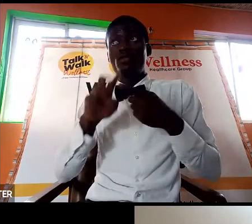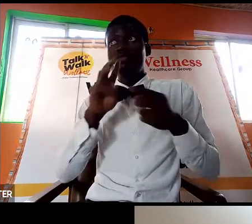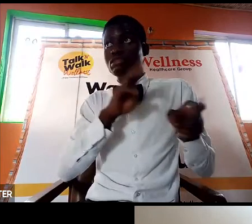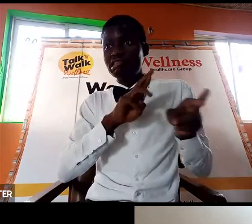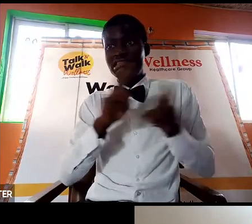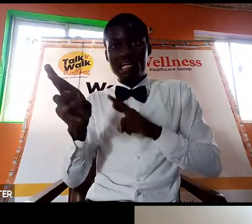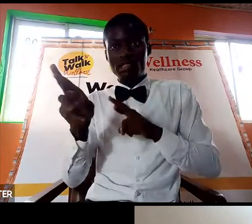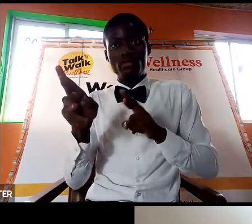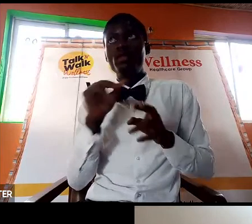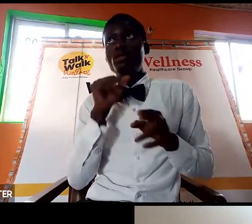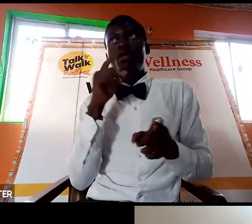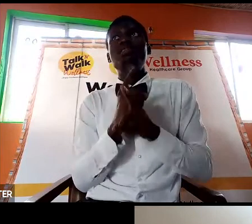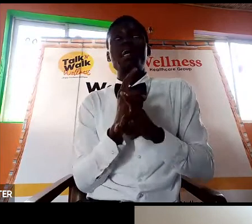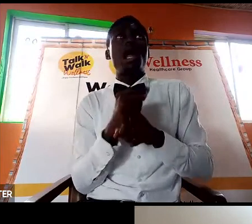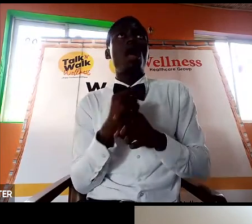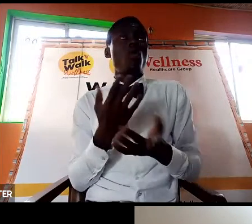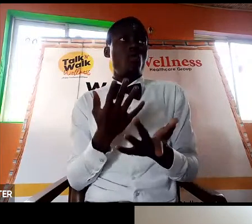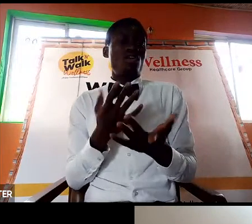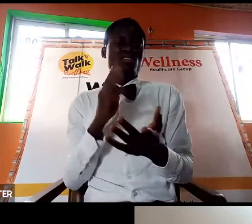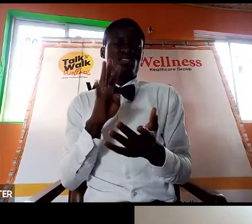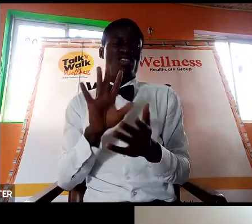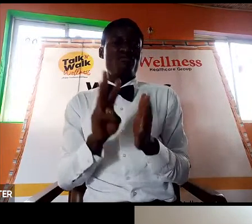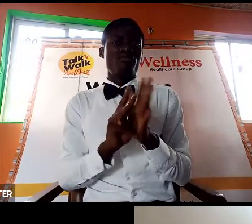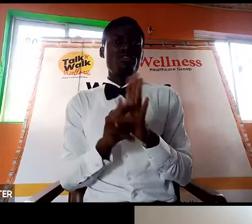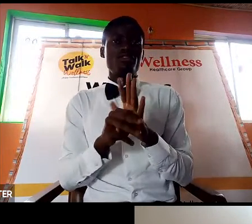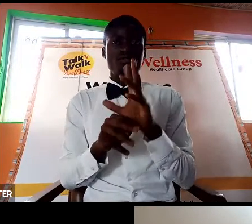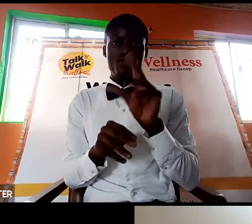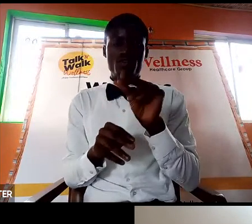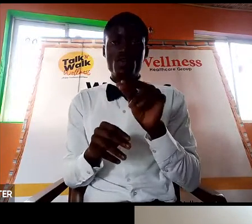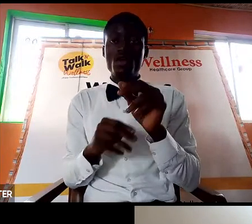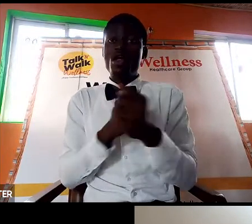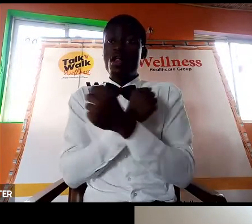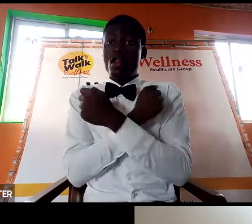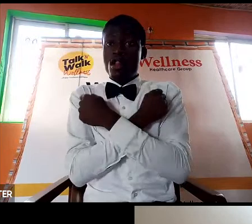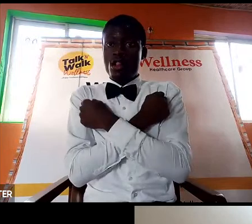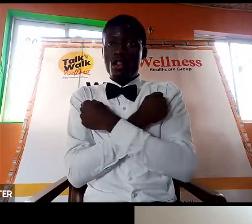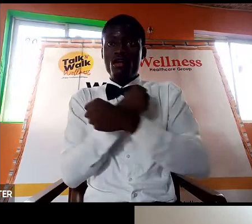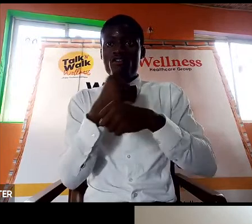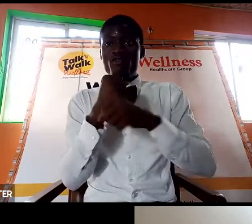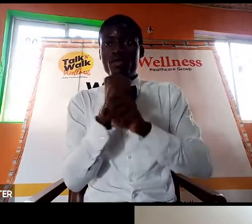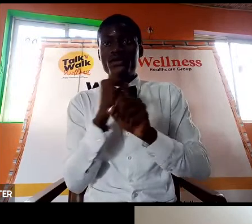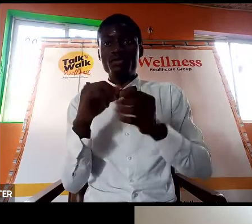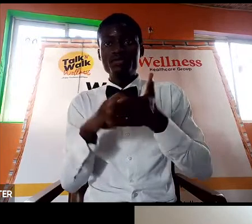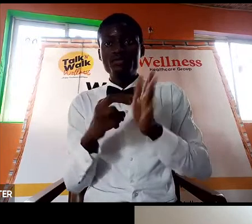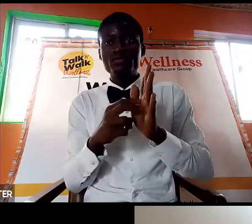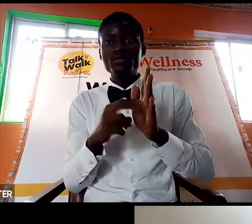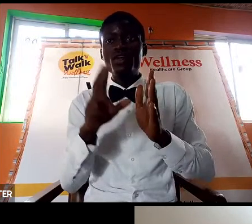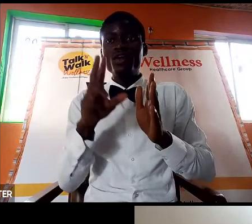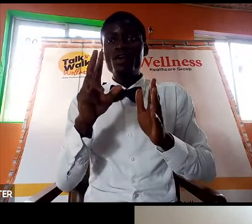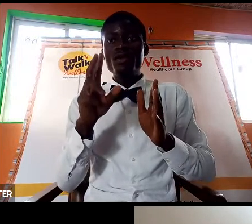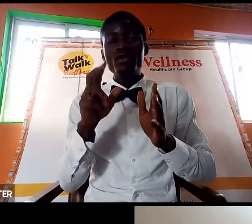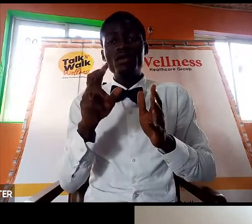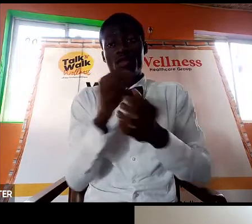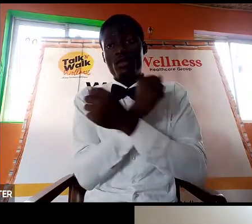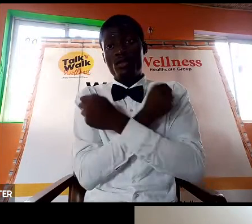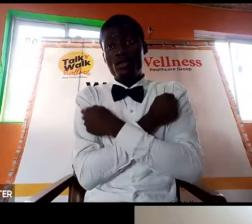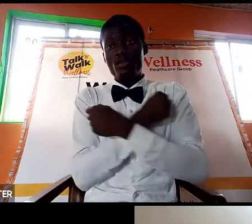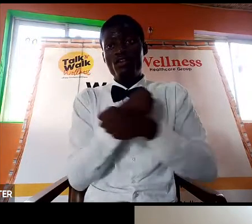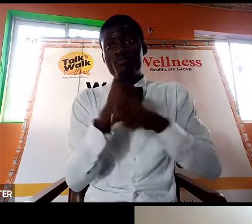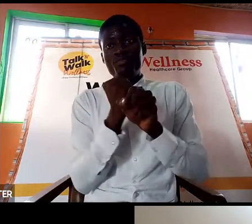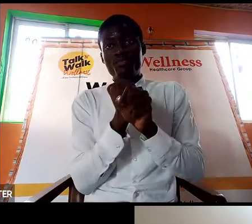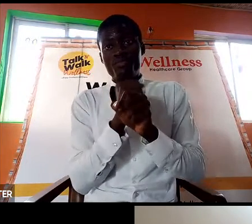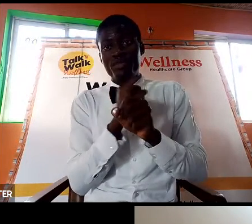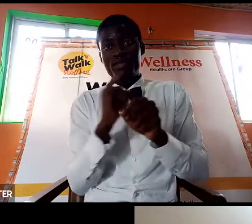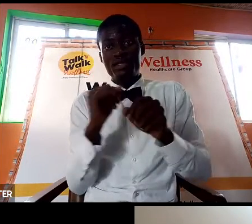rituals. So it's and love making. You said there's no way you do have love making without. There's no love making cannot exist without sex, but you can actually